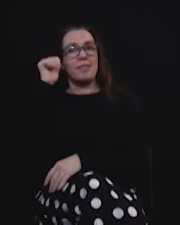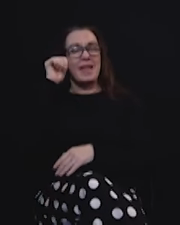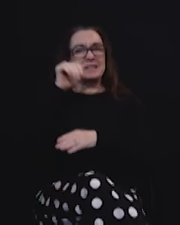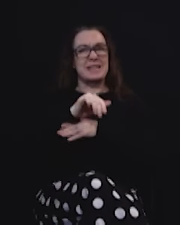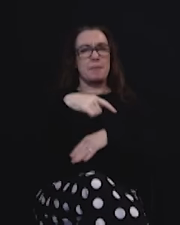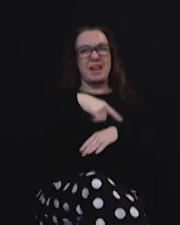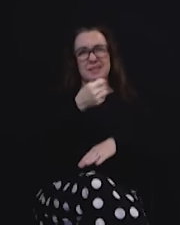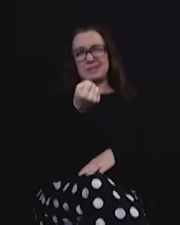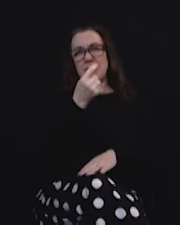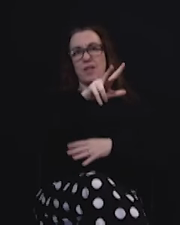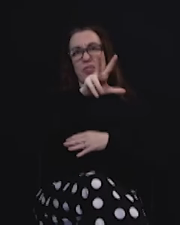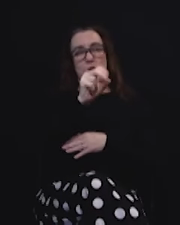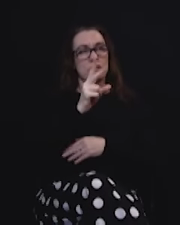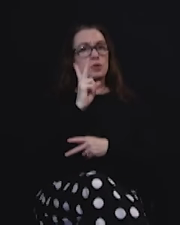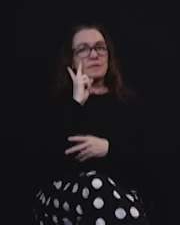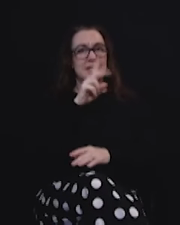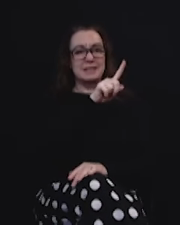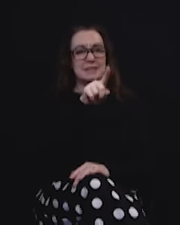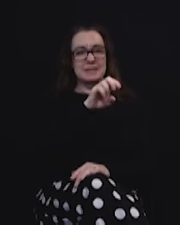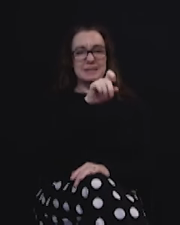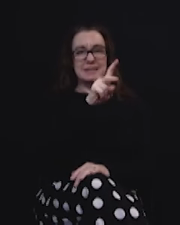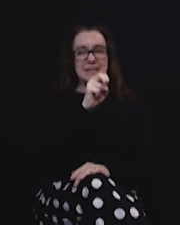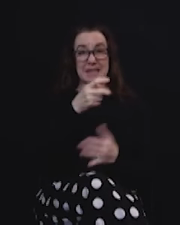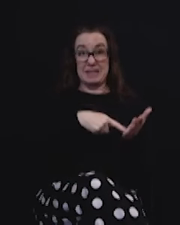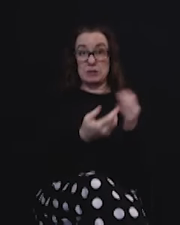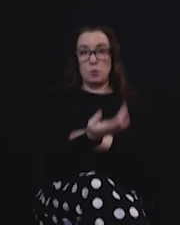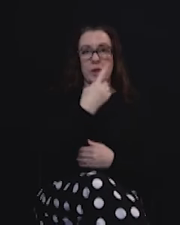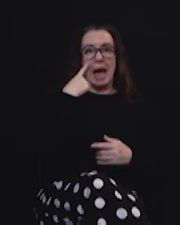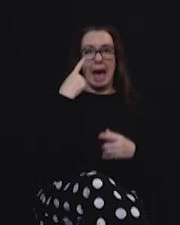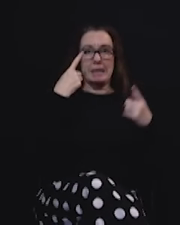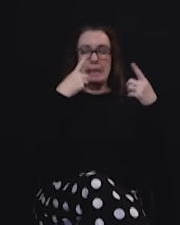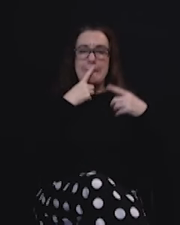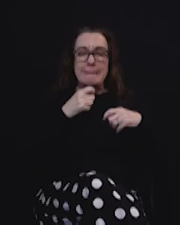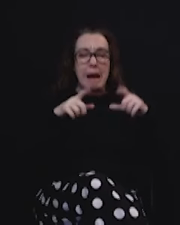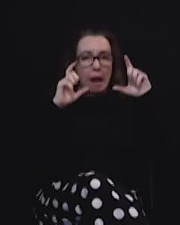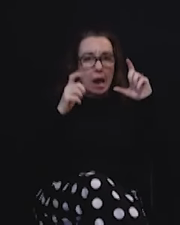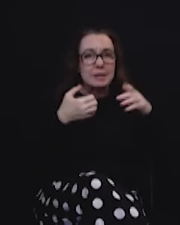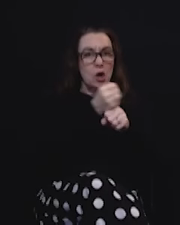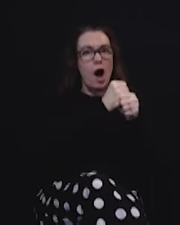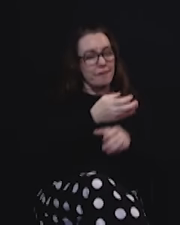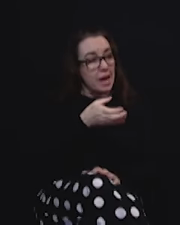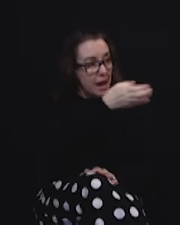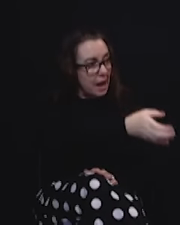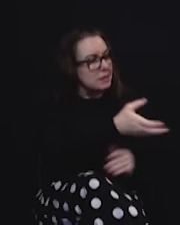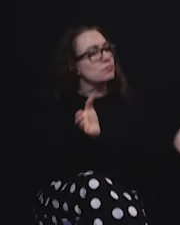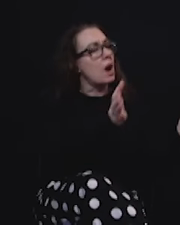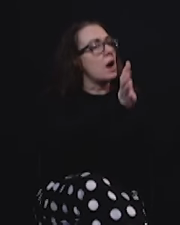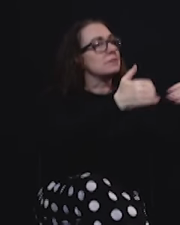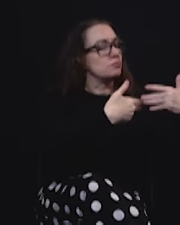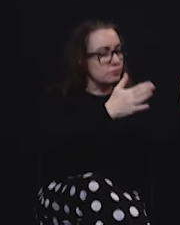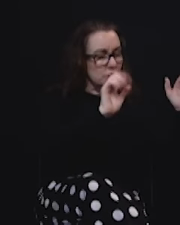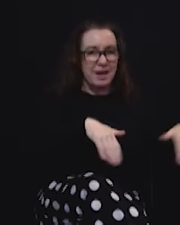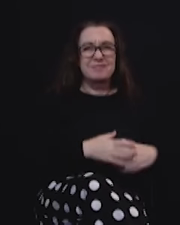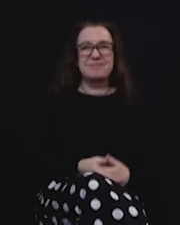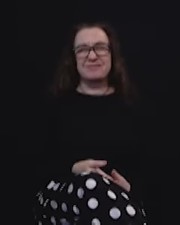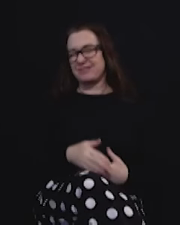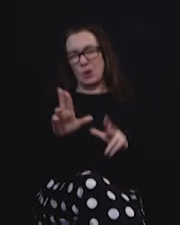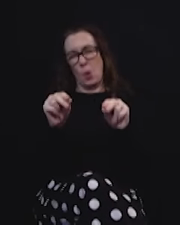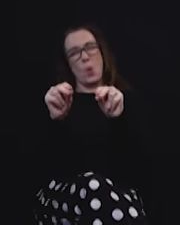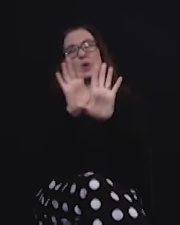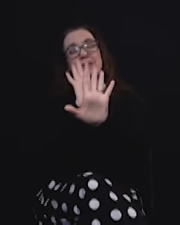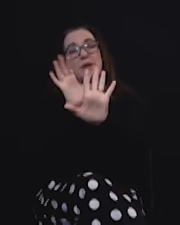about 11:30. And so if you see Zeke this morning, kind of red-eyed, give him a cup of coffee and tell him to suck it up. But no, actually,